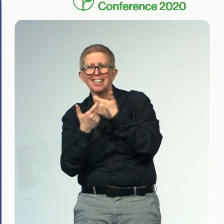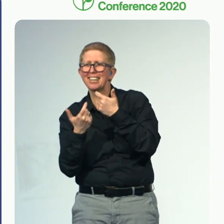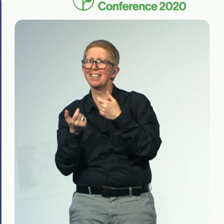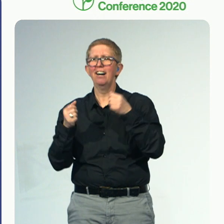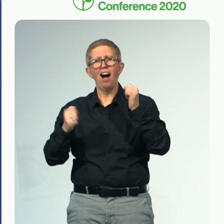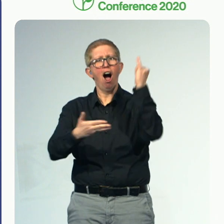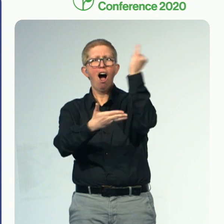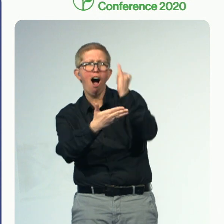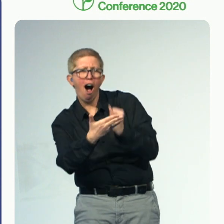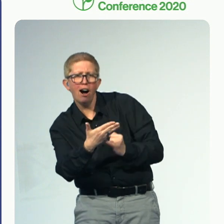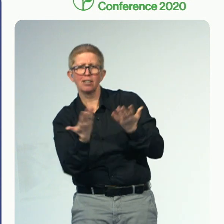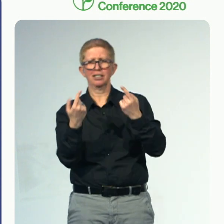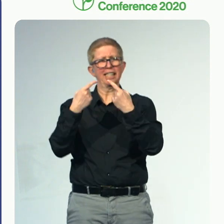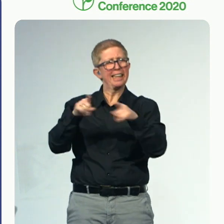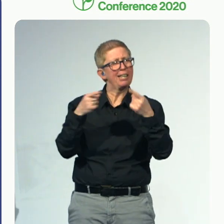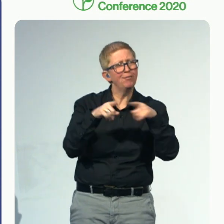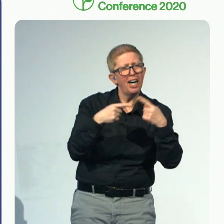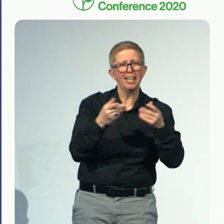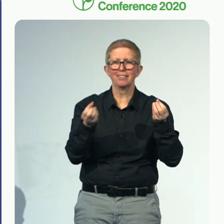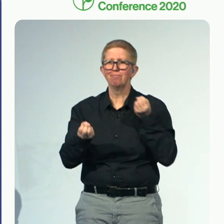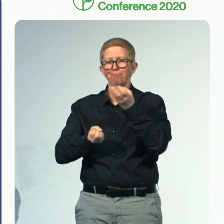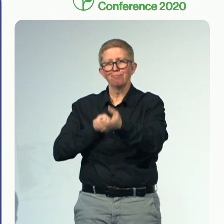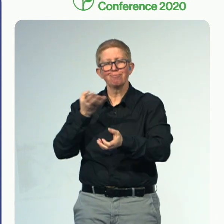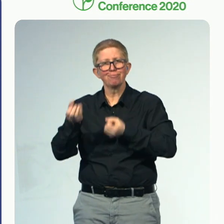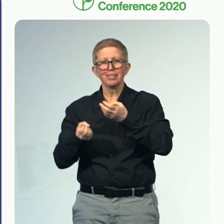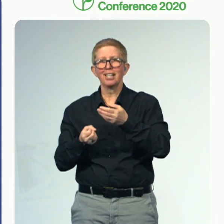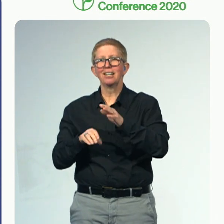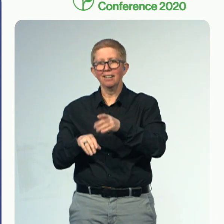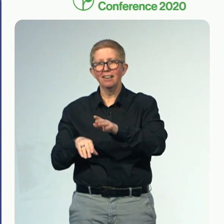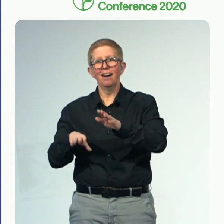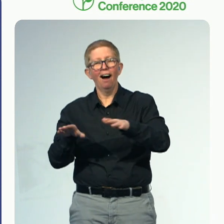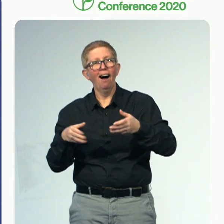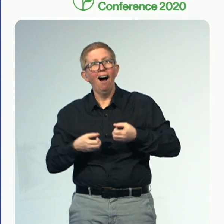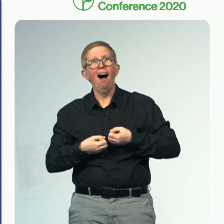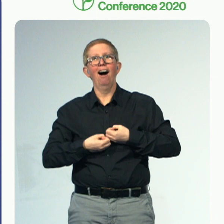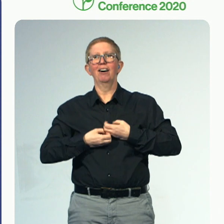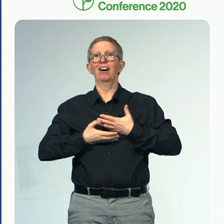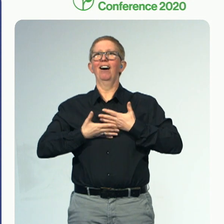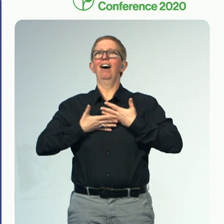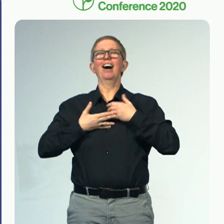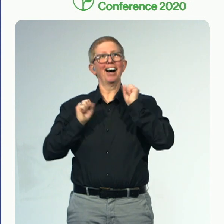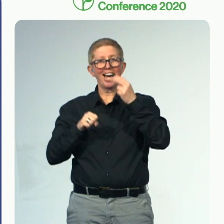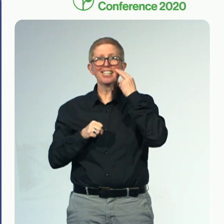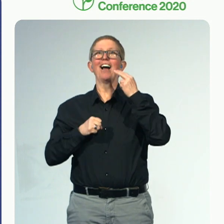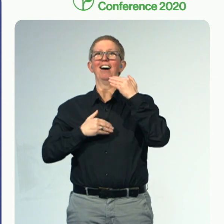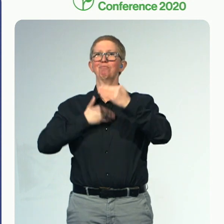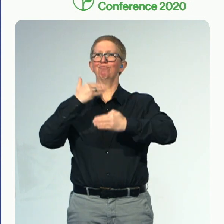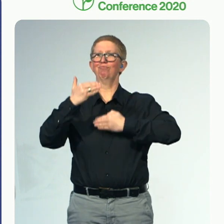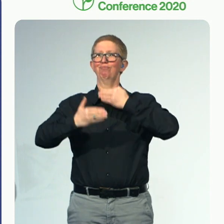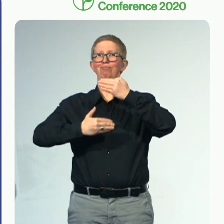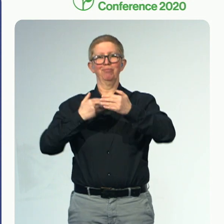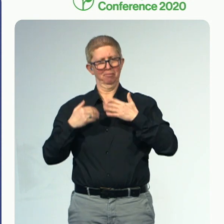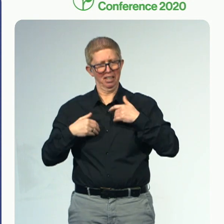will help a child to develop skills that were said to be maybe their functional skills, a child with a specific